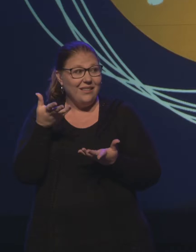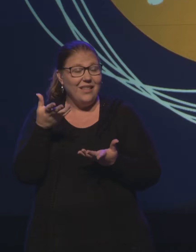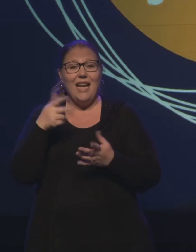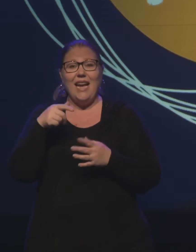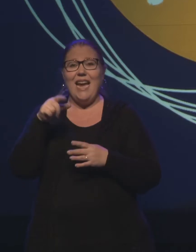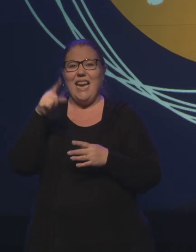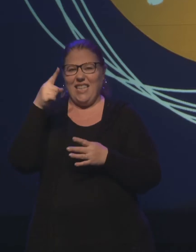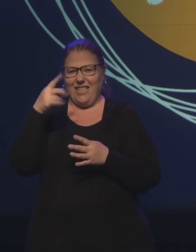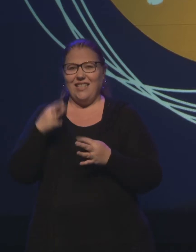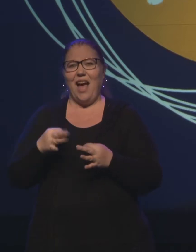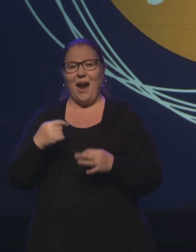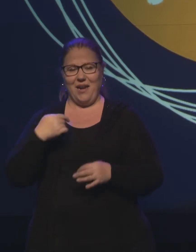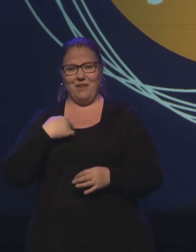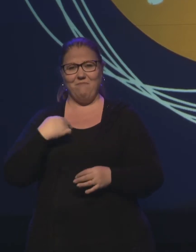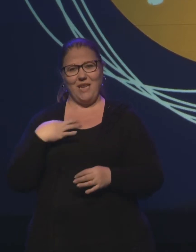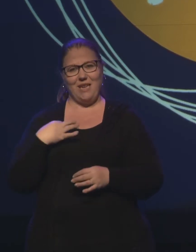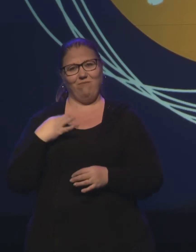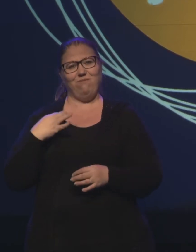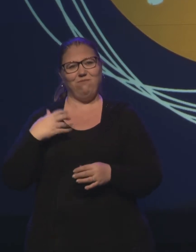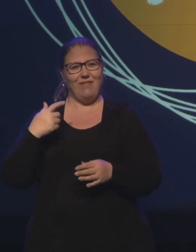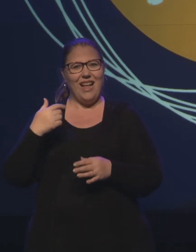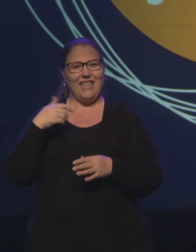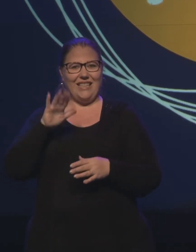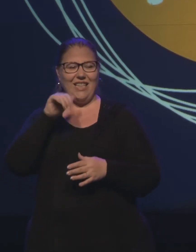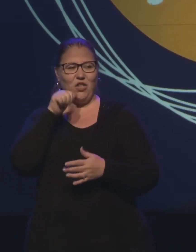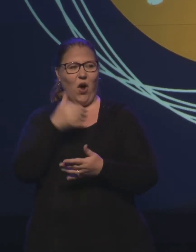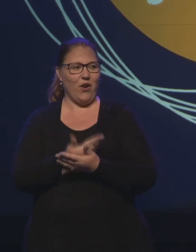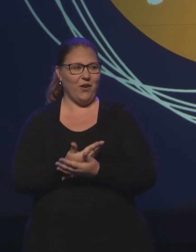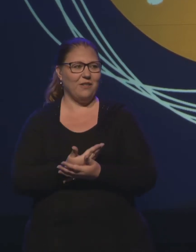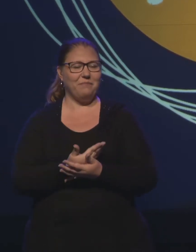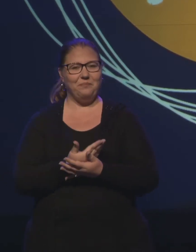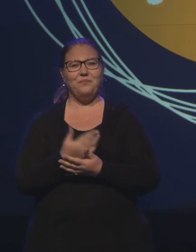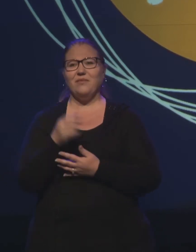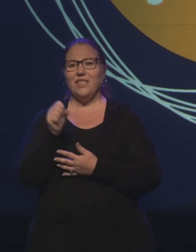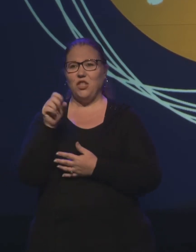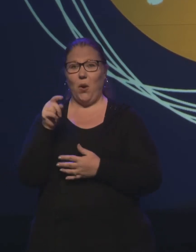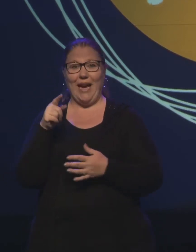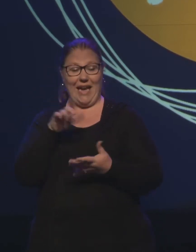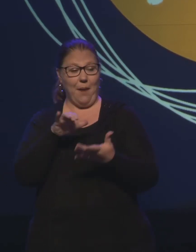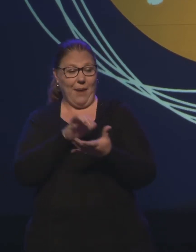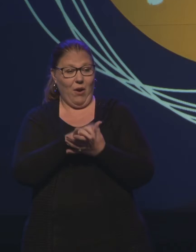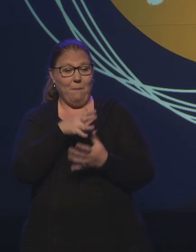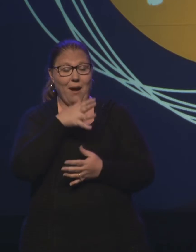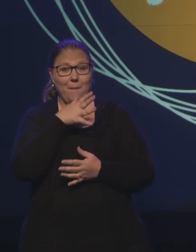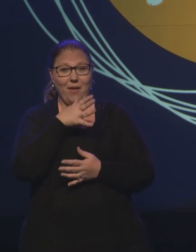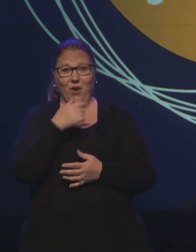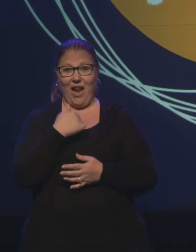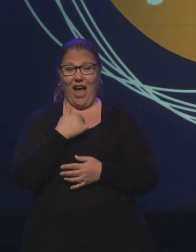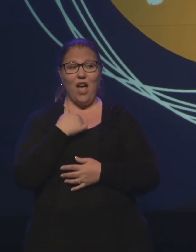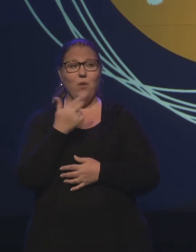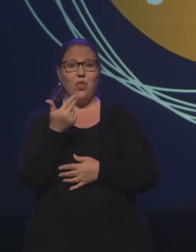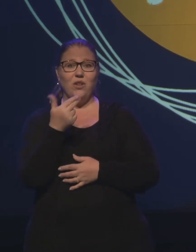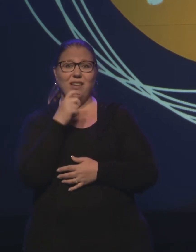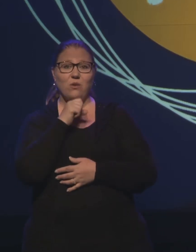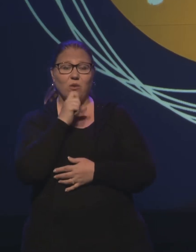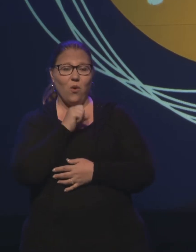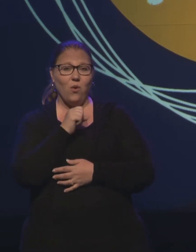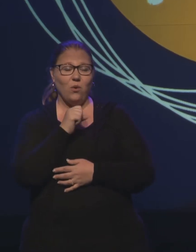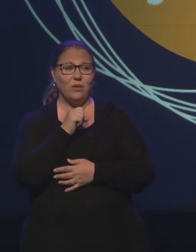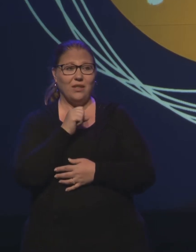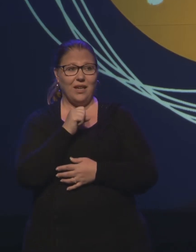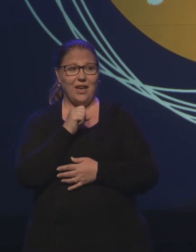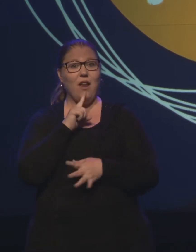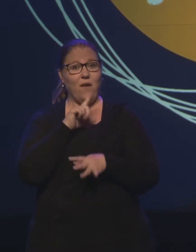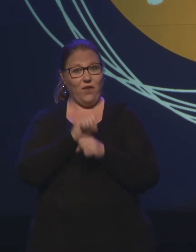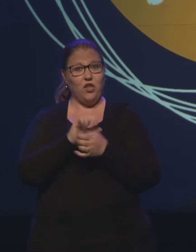he chose me as his daughter. So he married my mother when I was 13 and